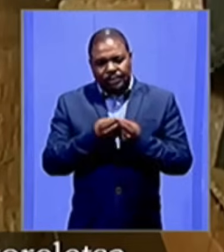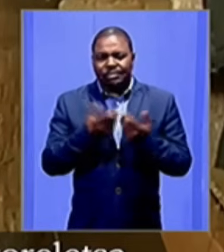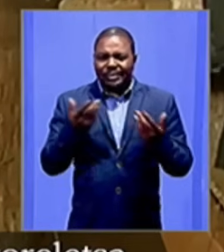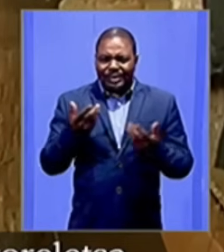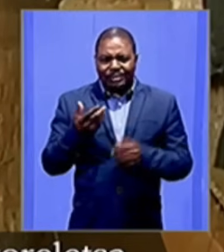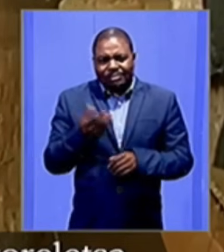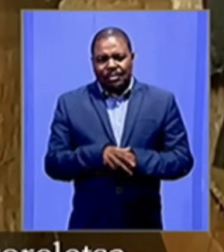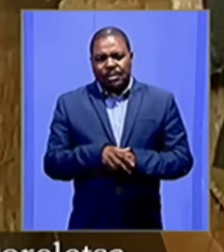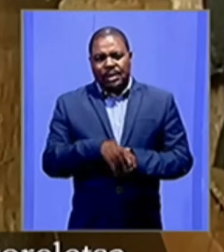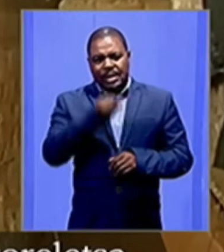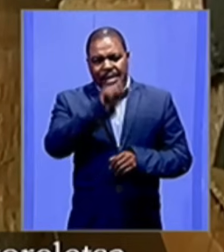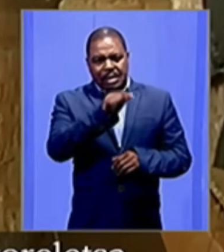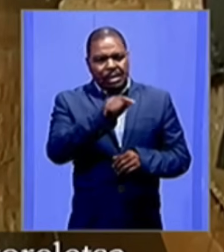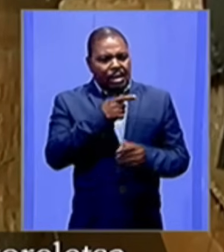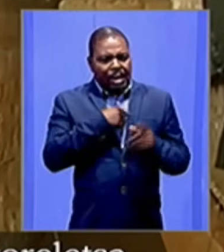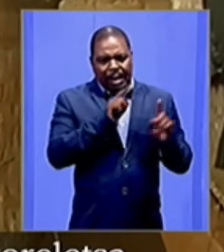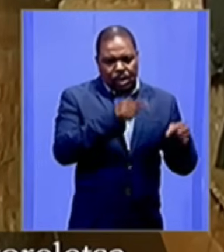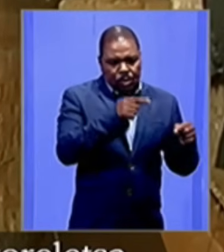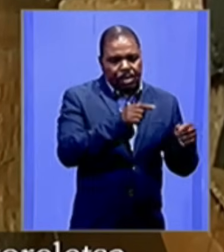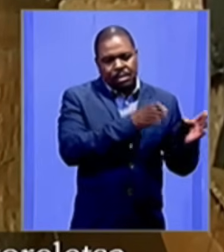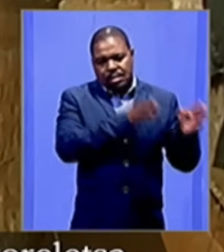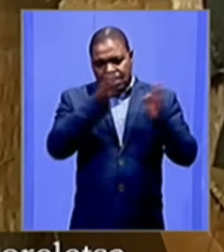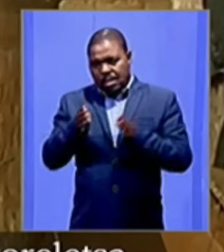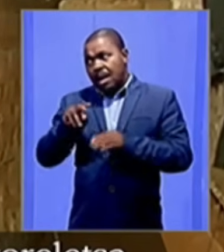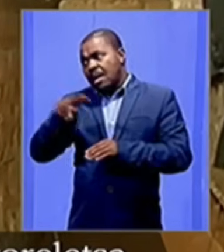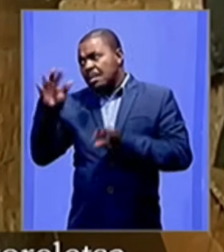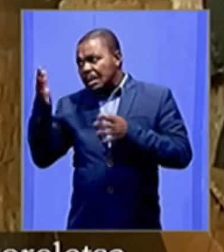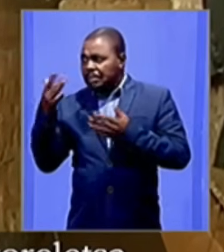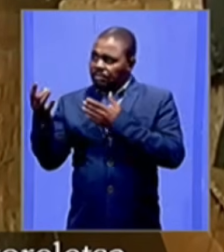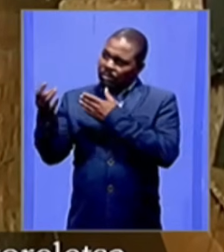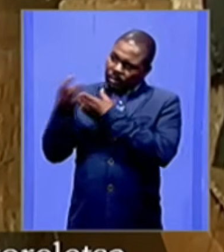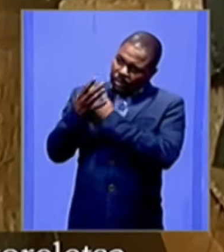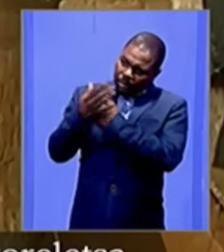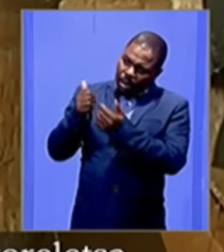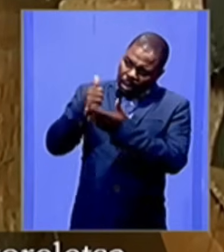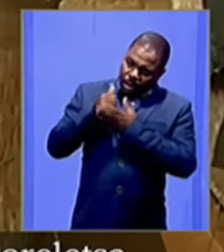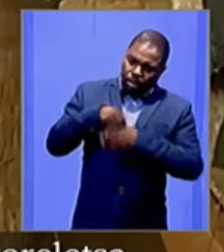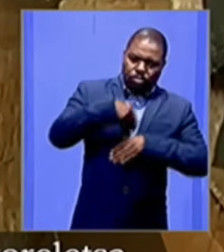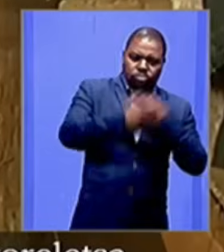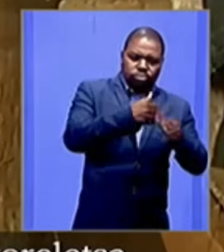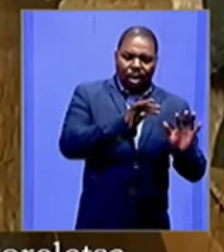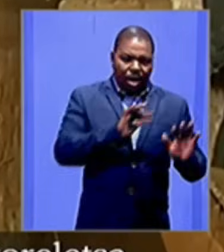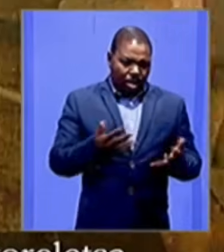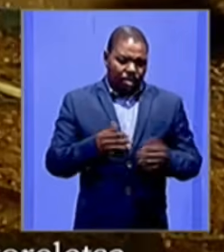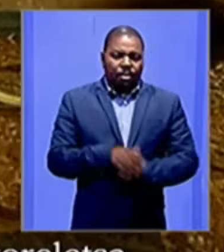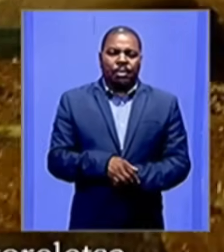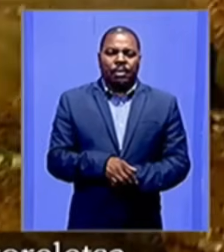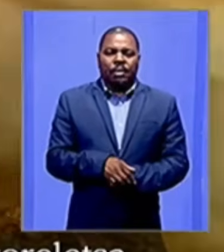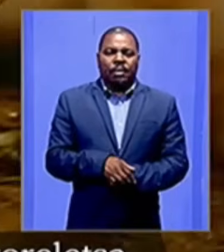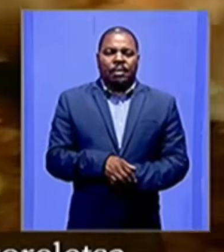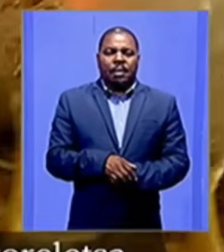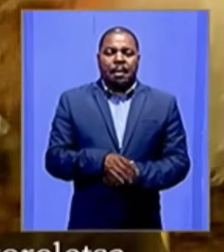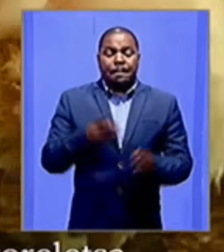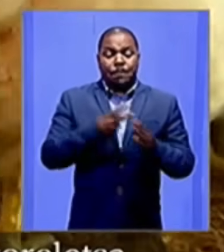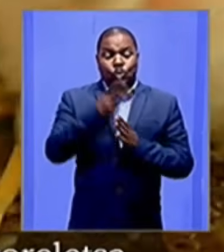o ne o ka se kgone o dia o ya go batho ba bangwe ba ka go thušang gore wena o tsweletse monagano wa gago pele.